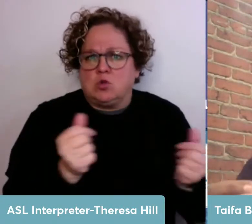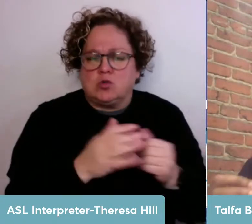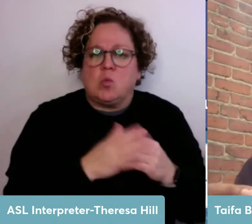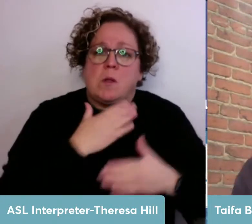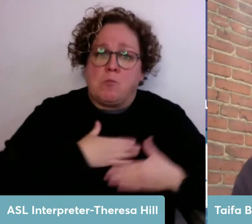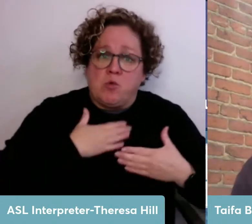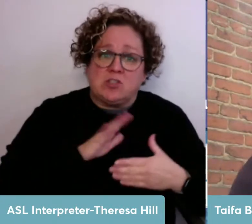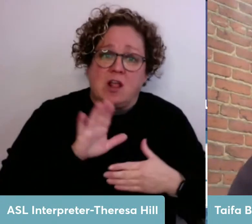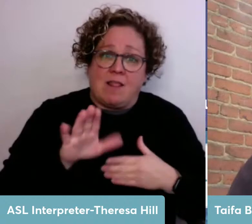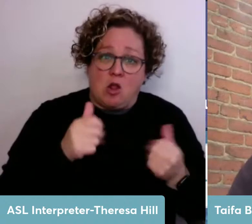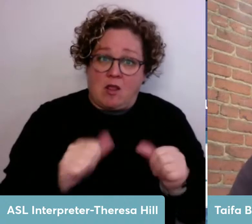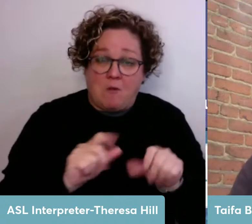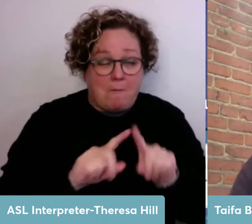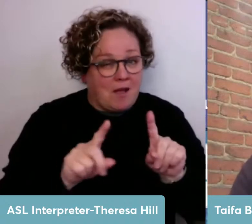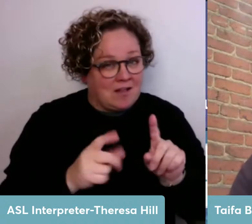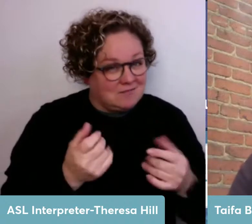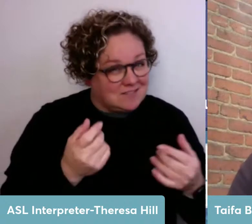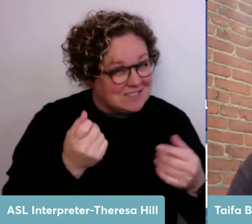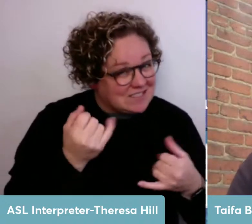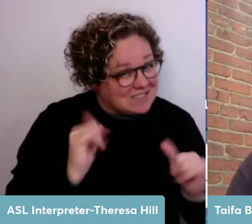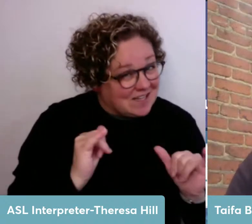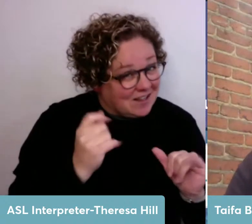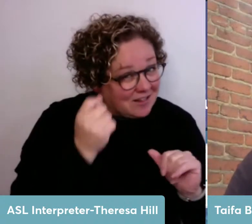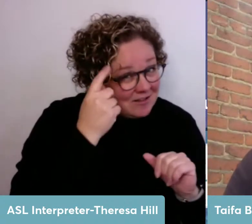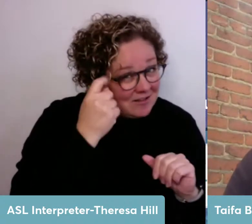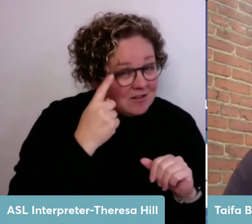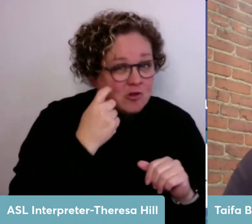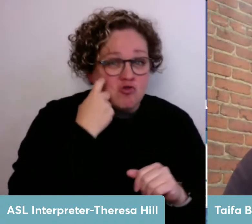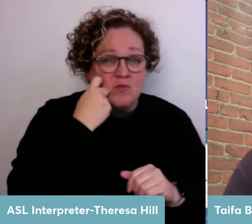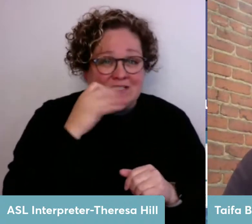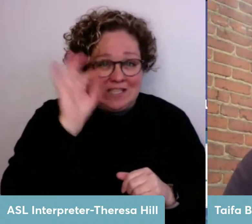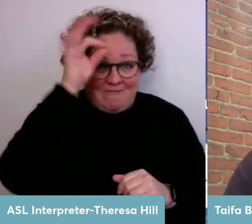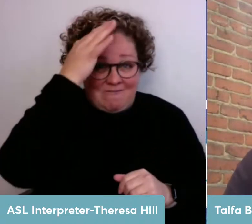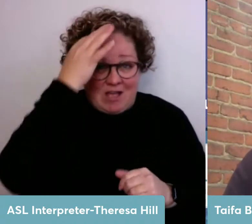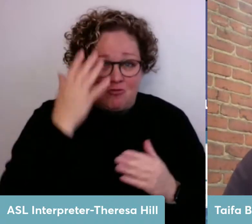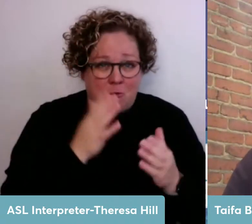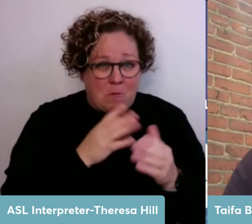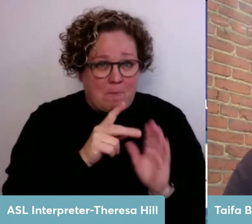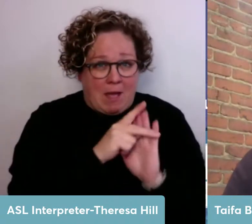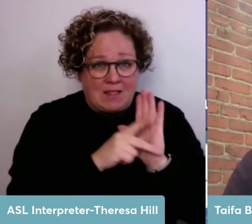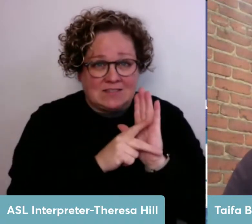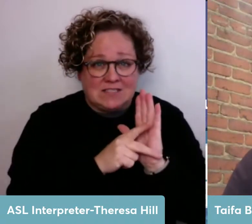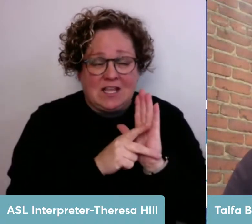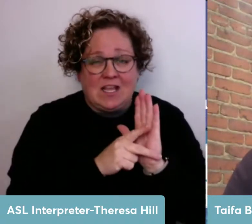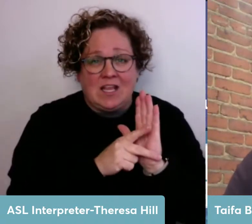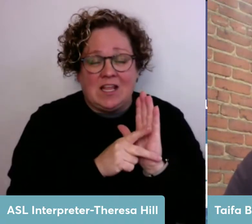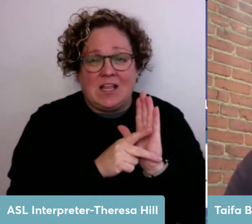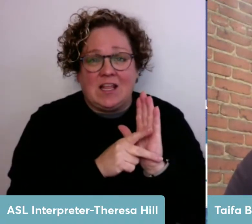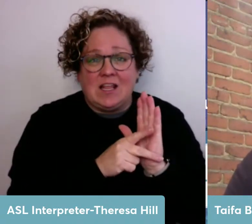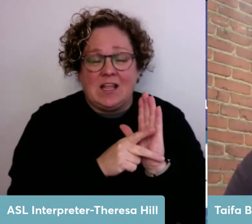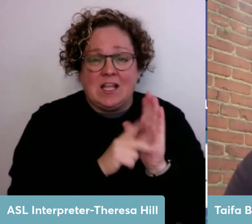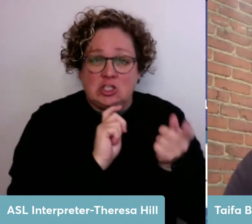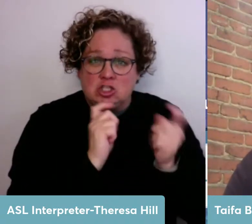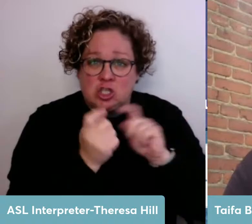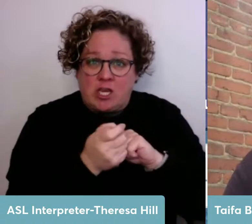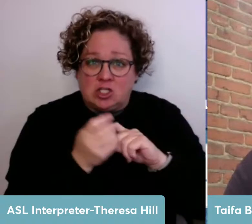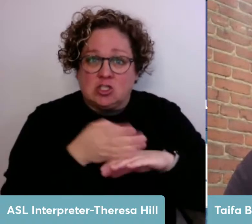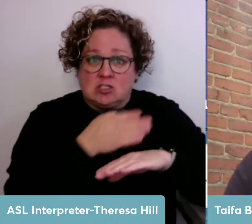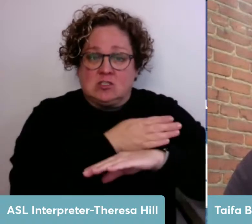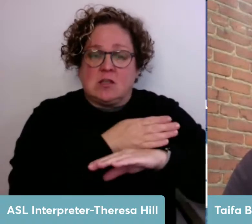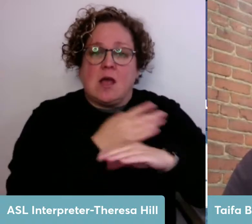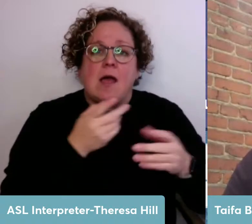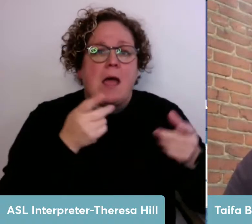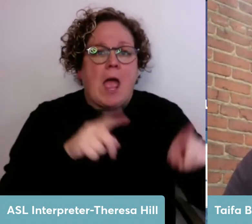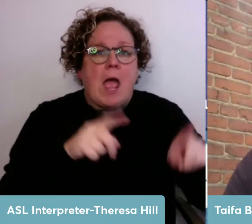while still acknowledging, right, that recent federal policy advances come as a result of tireless